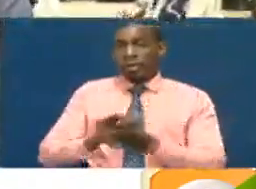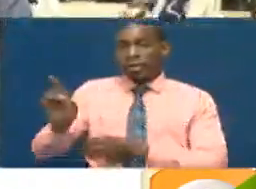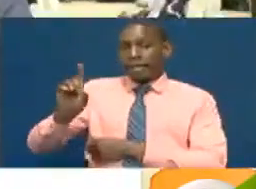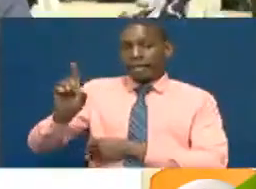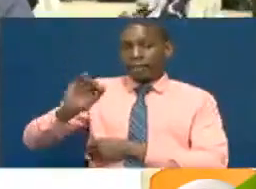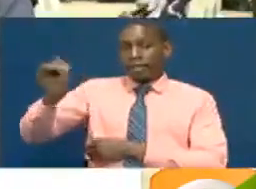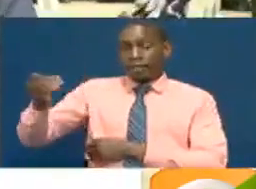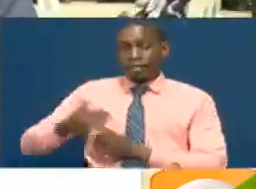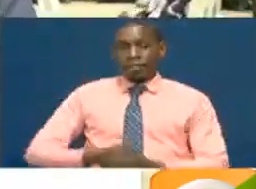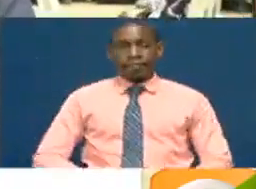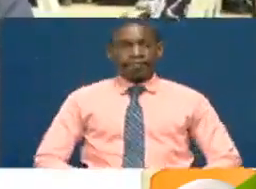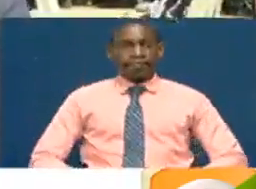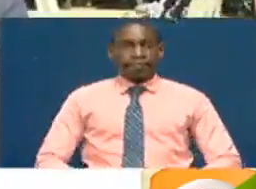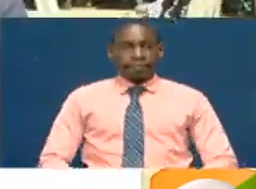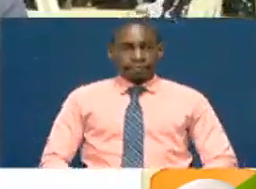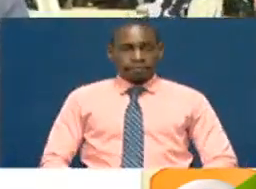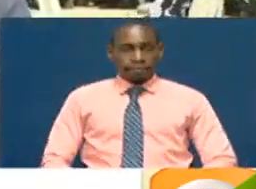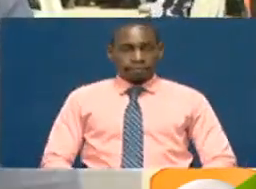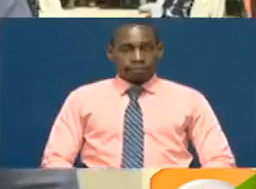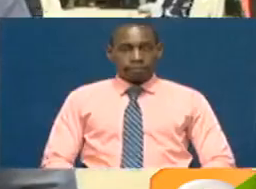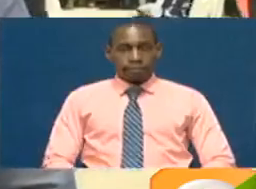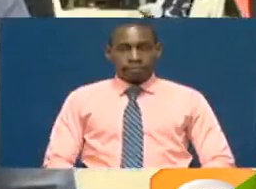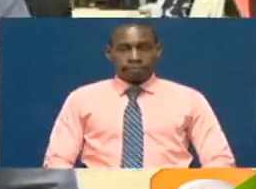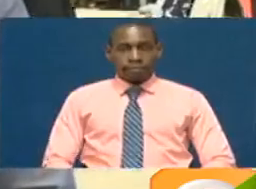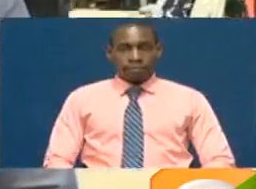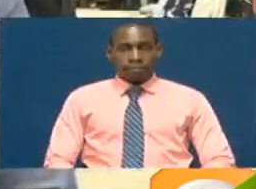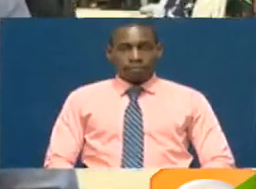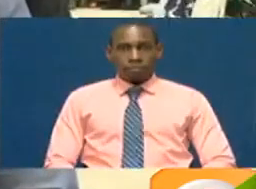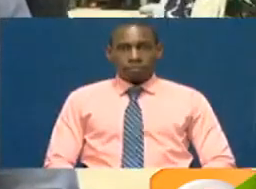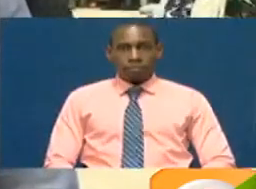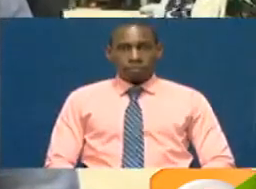Nairobi County. Seth Olale, Citizen TV, Mombasa County.